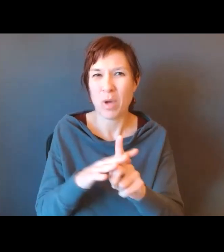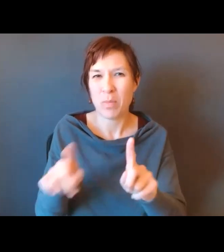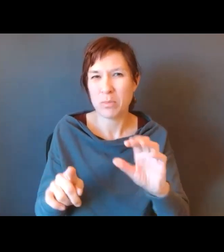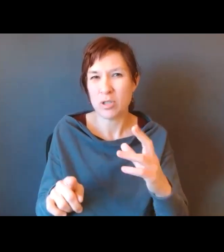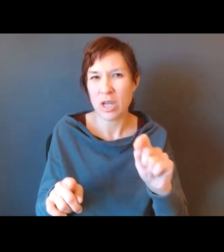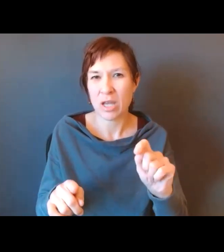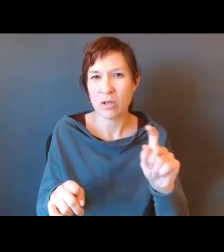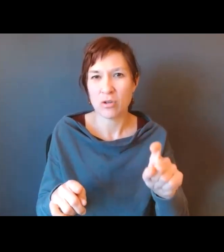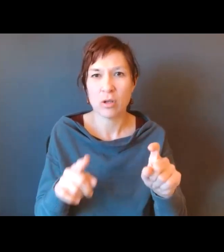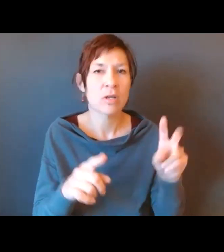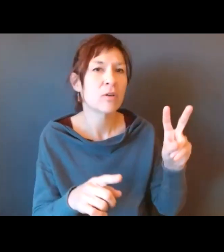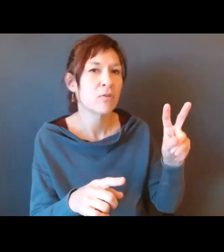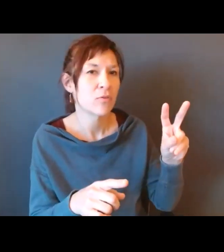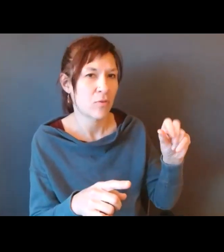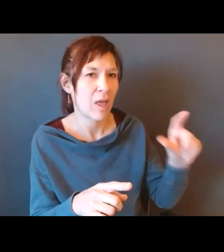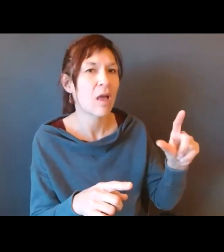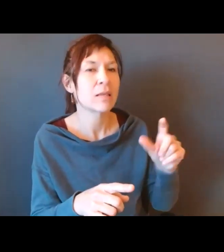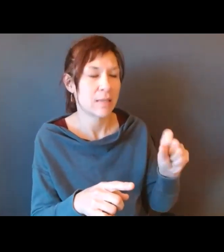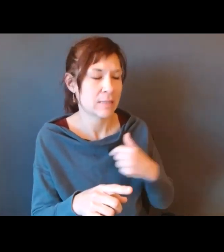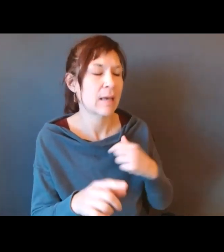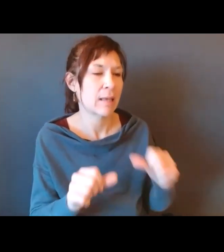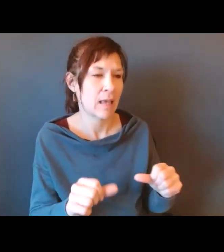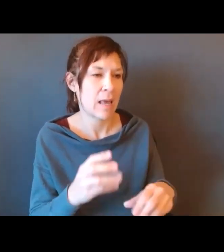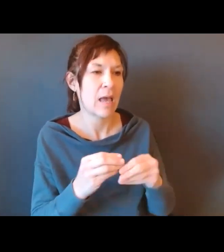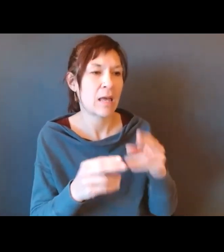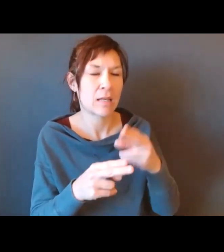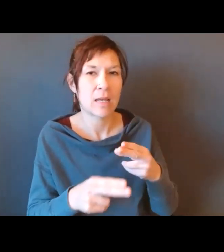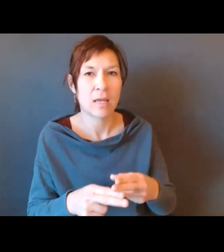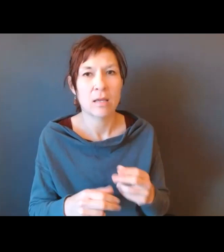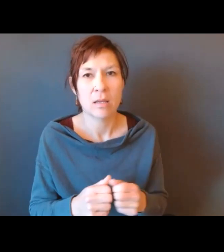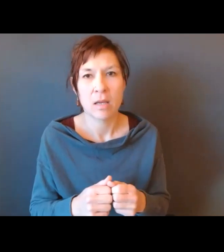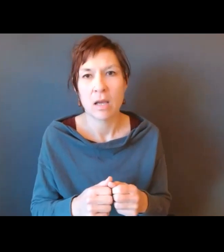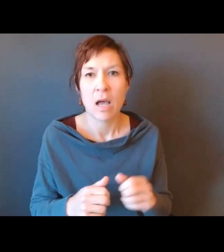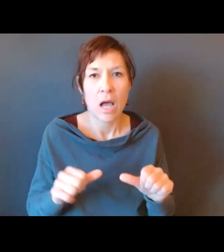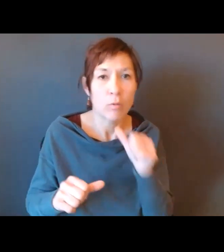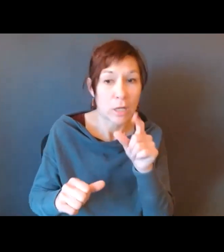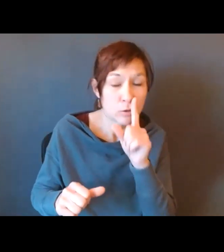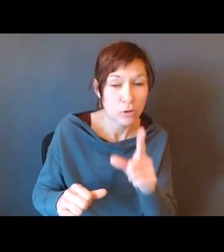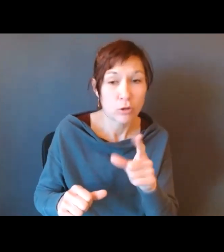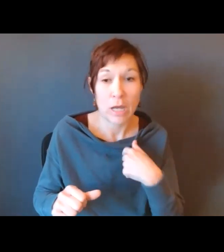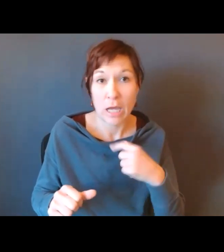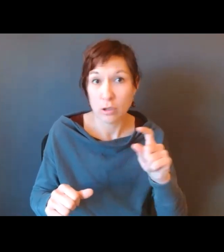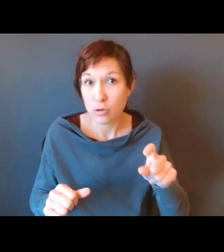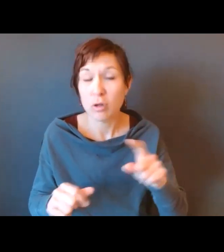Yeah, I can do that. I just wasn't sure if I was able to include that.